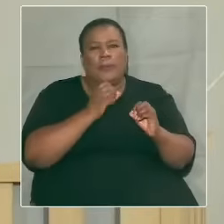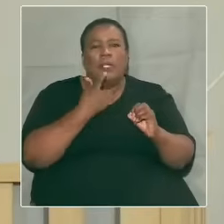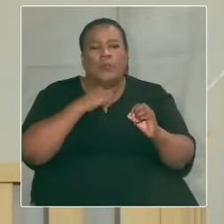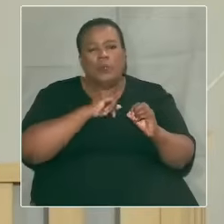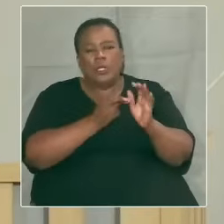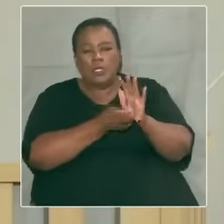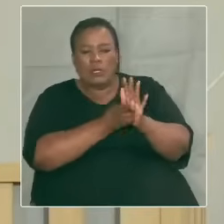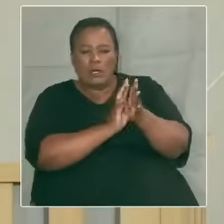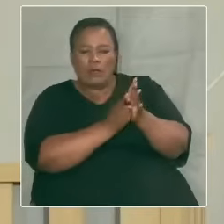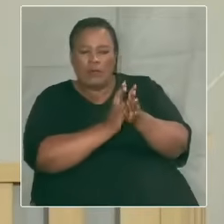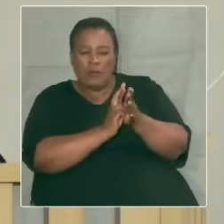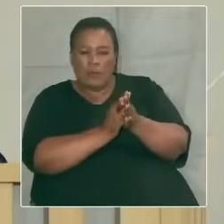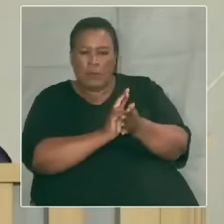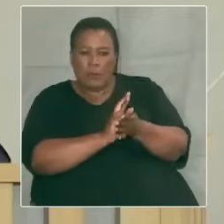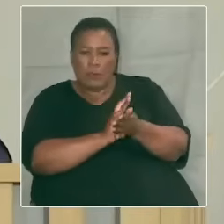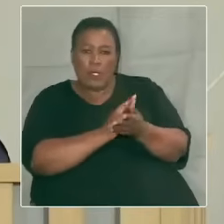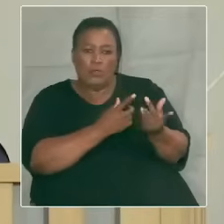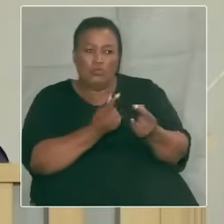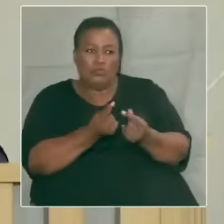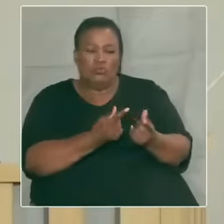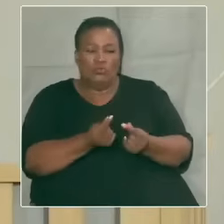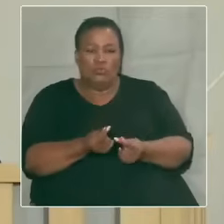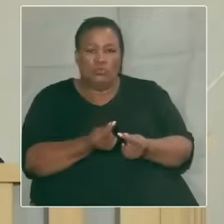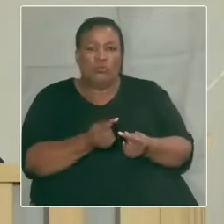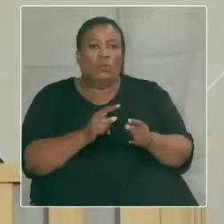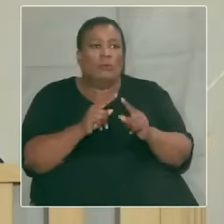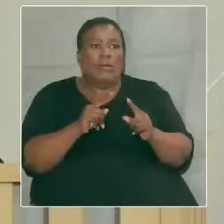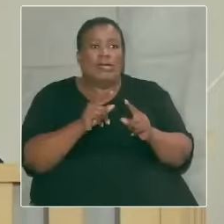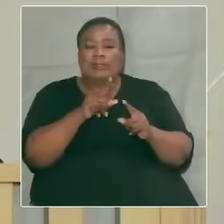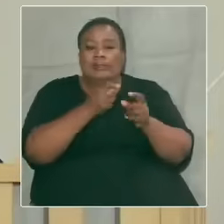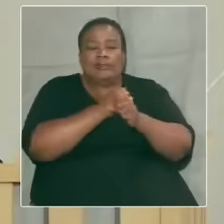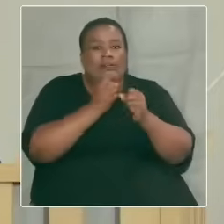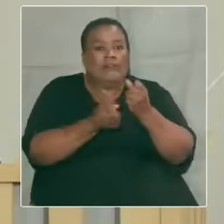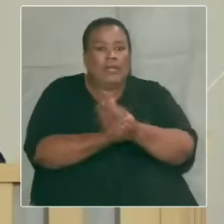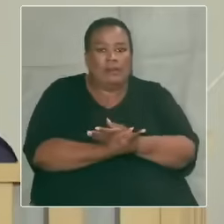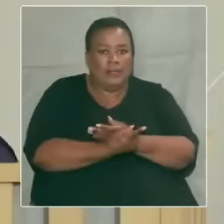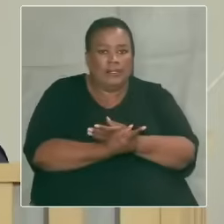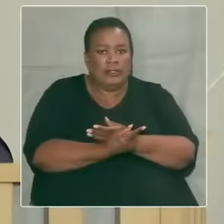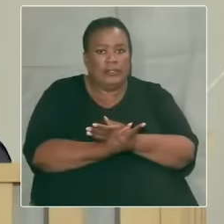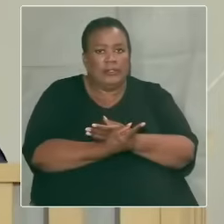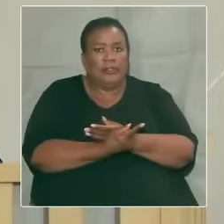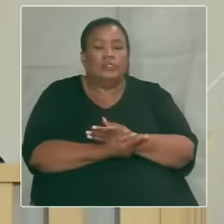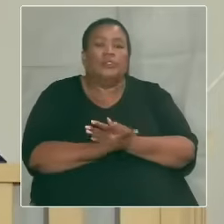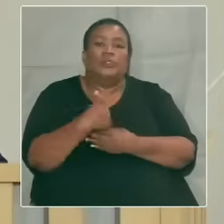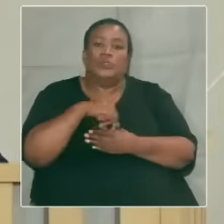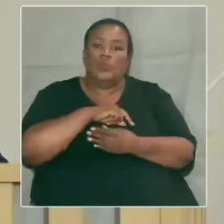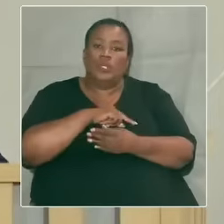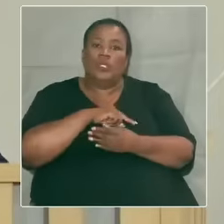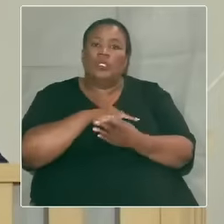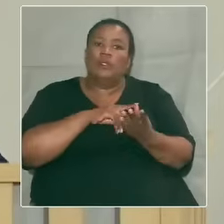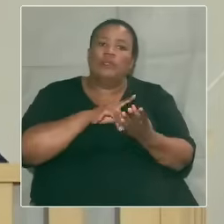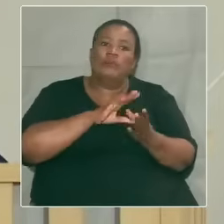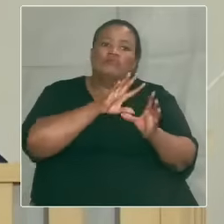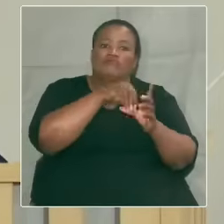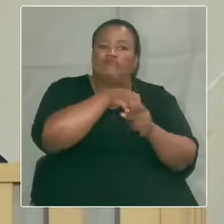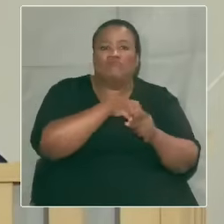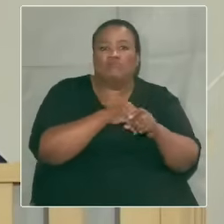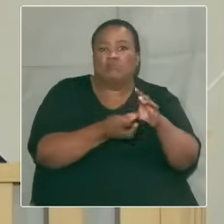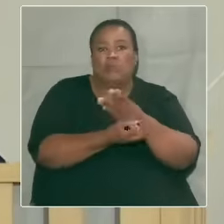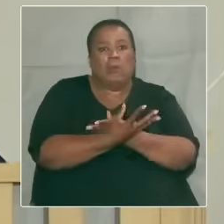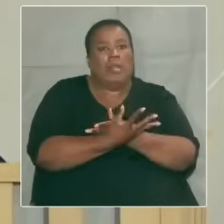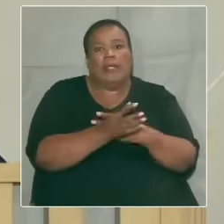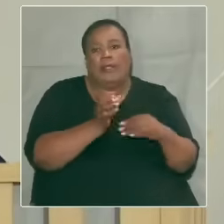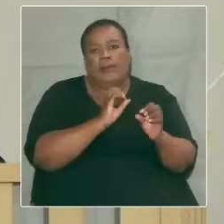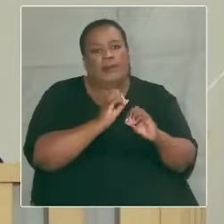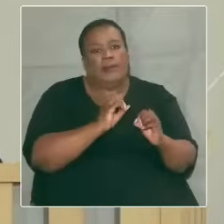and that has never happened. We never extended to get to Mpumalanga. It was